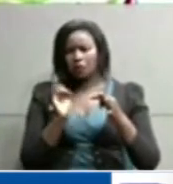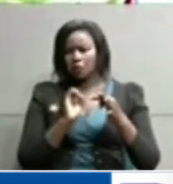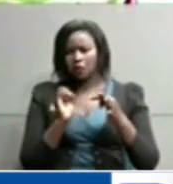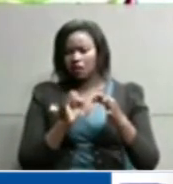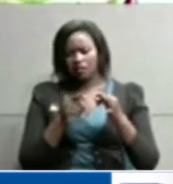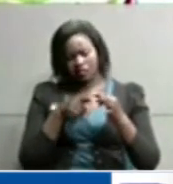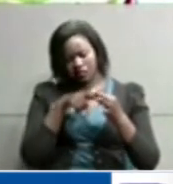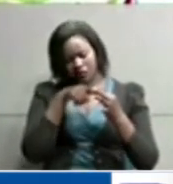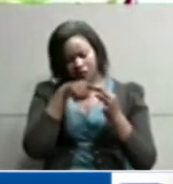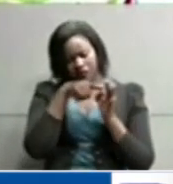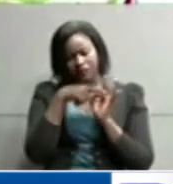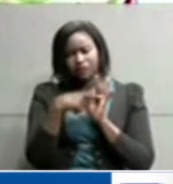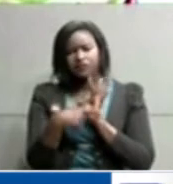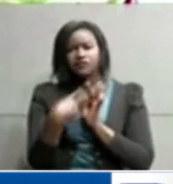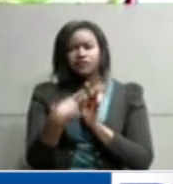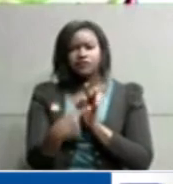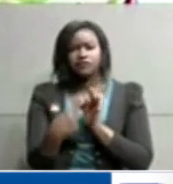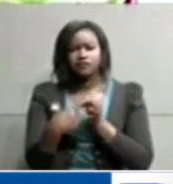bisatu byokka